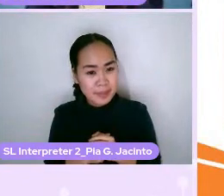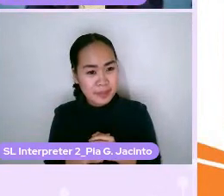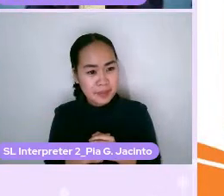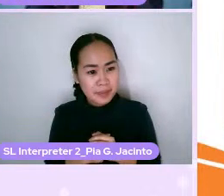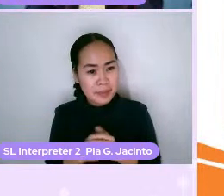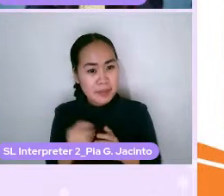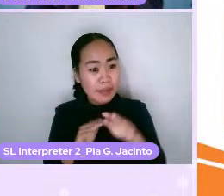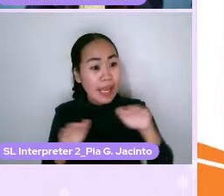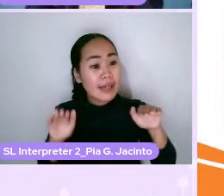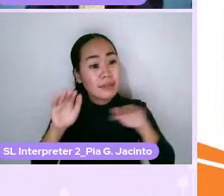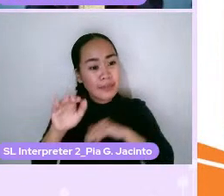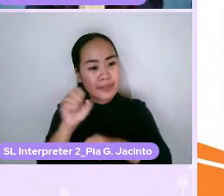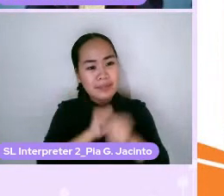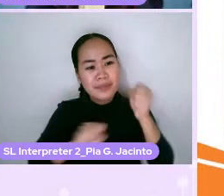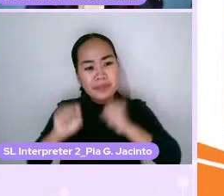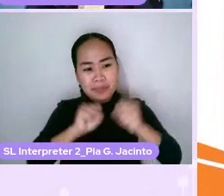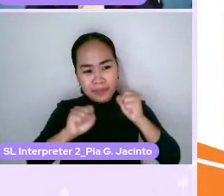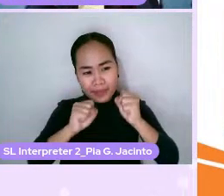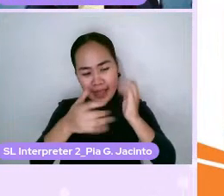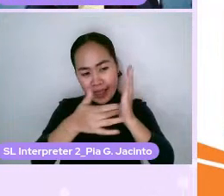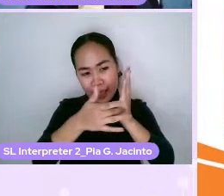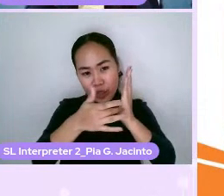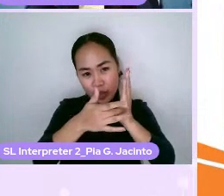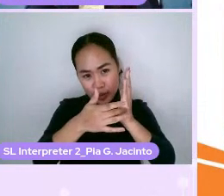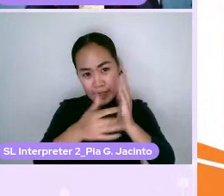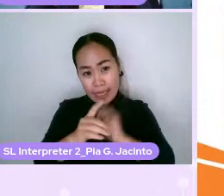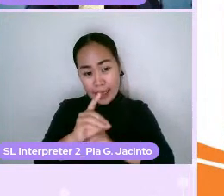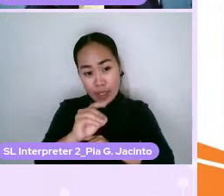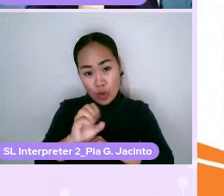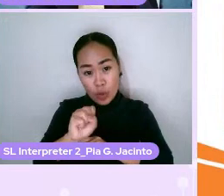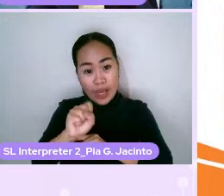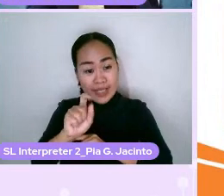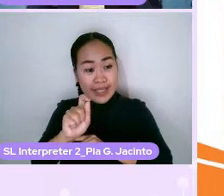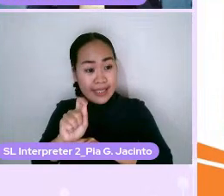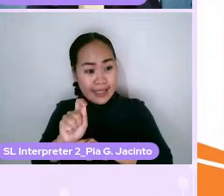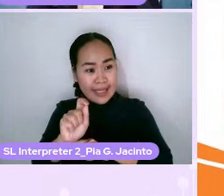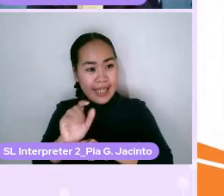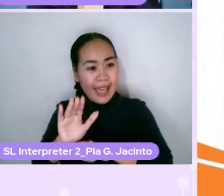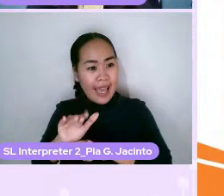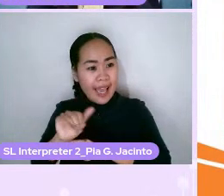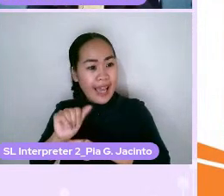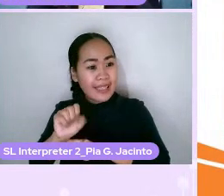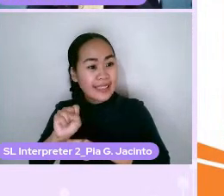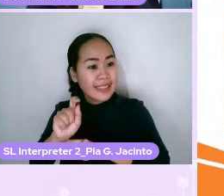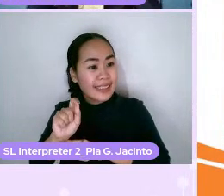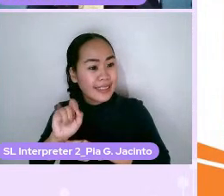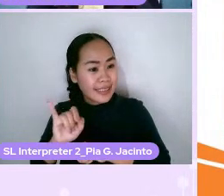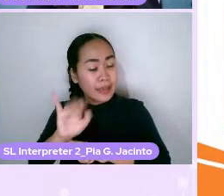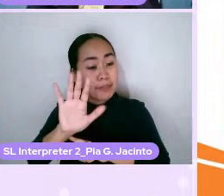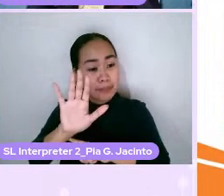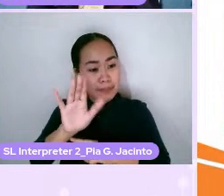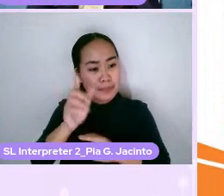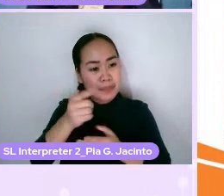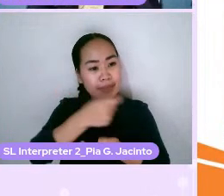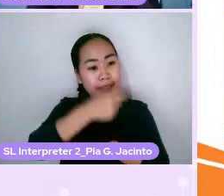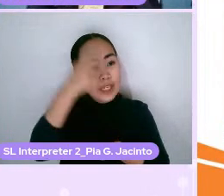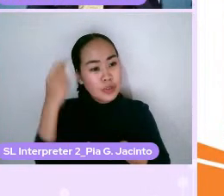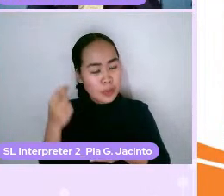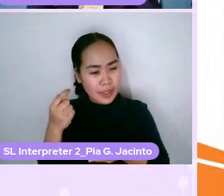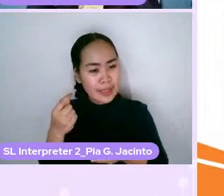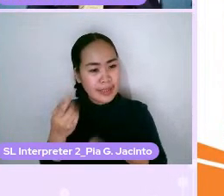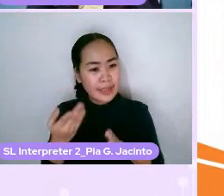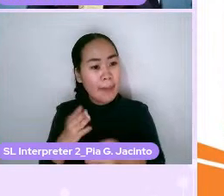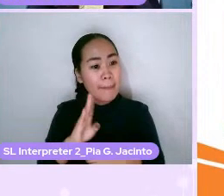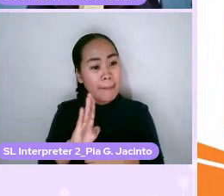Advanced Science and Technology Institute, or DOST-ST. I am a graduate of Bachelor of Science in Computer Science from